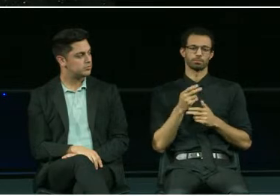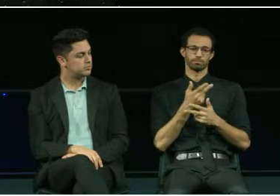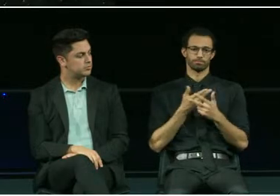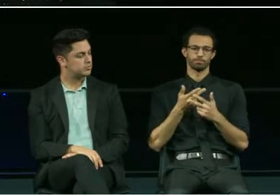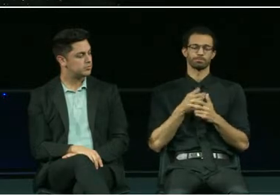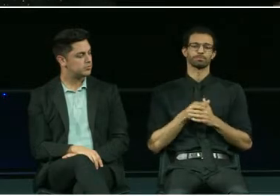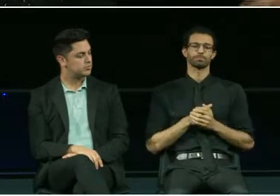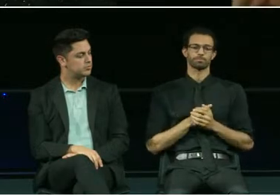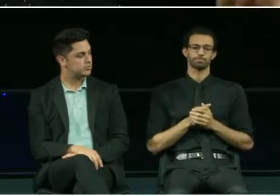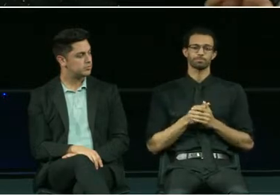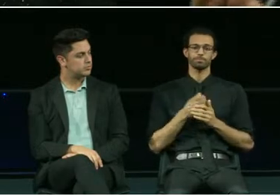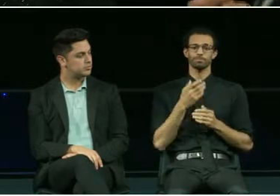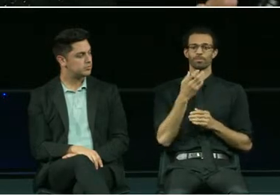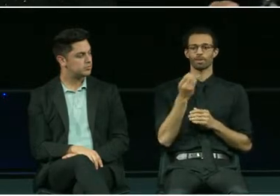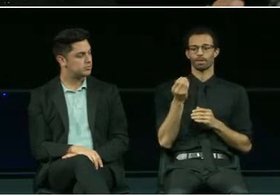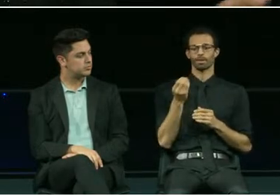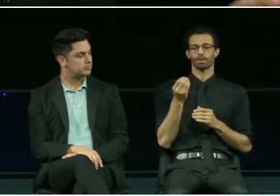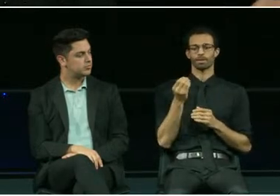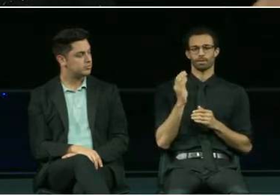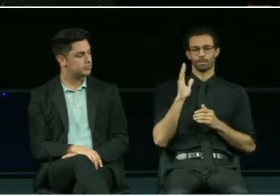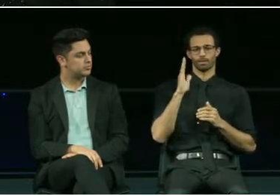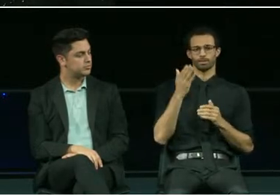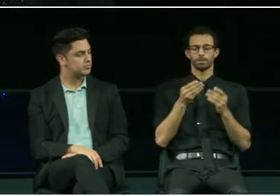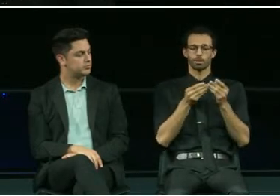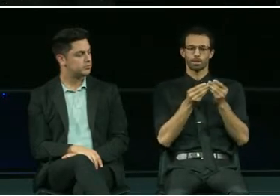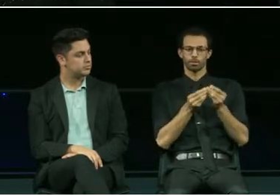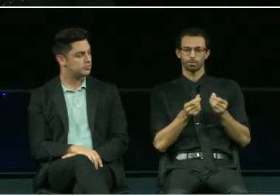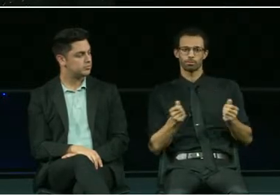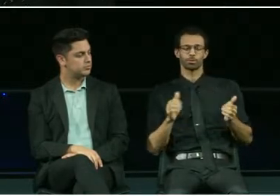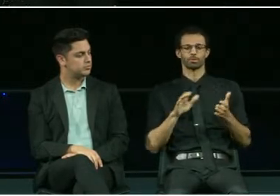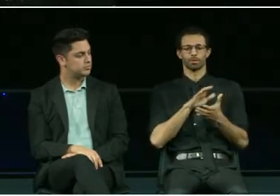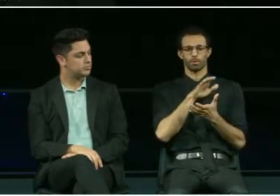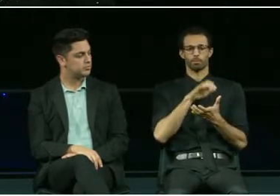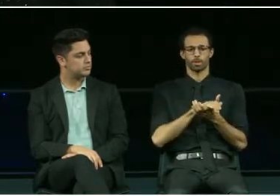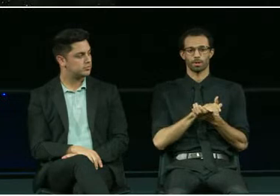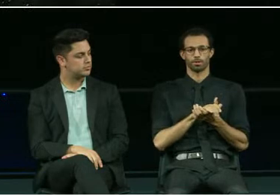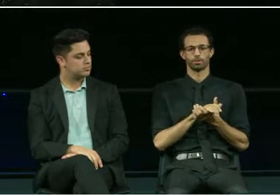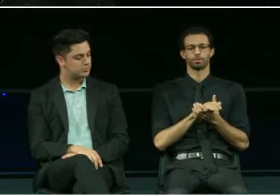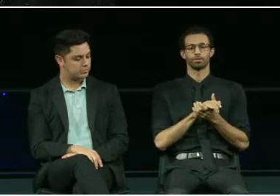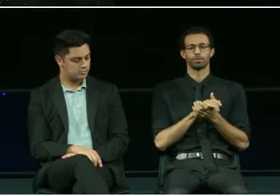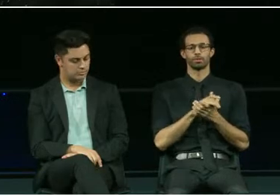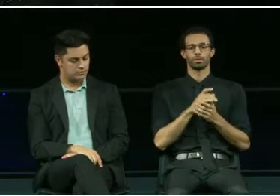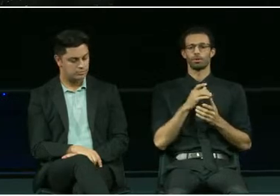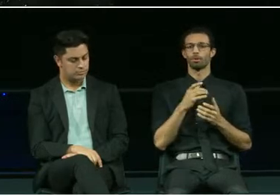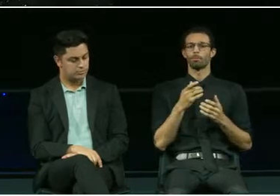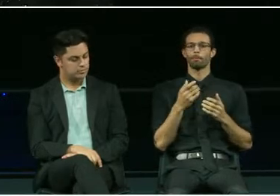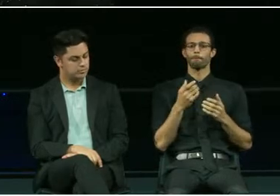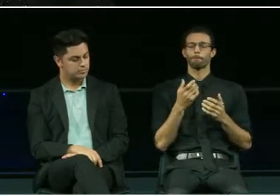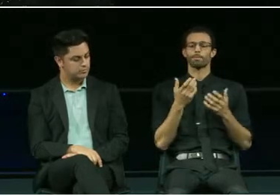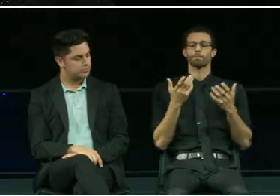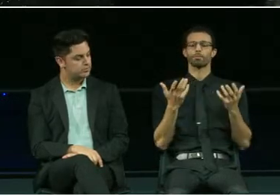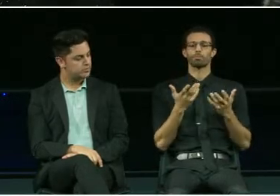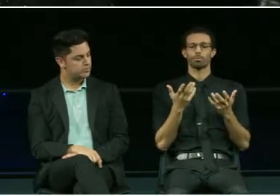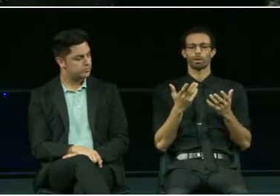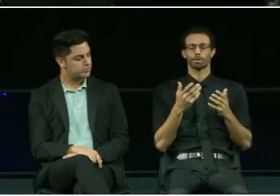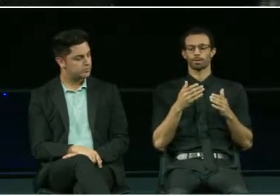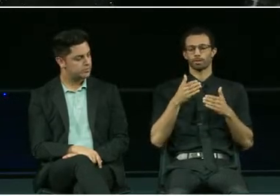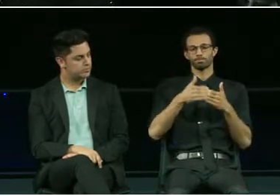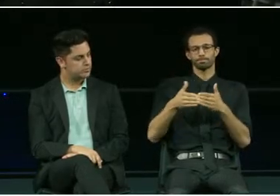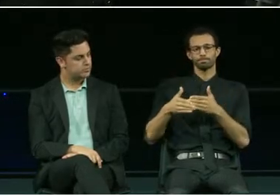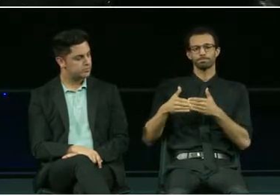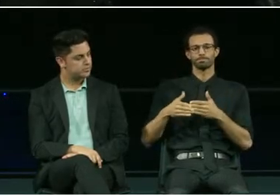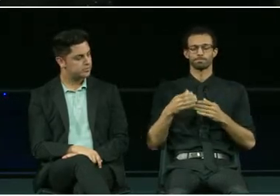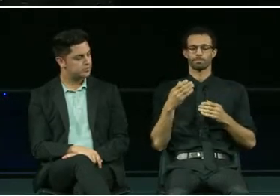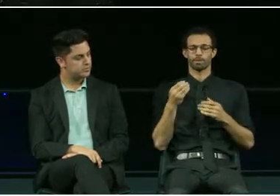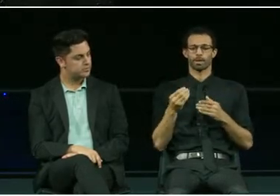of a dissolution of a marriage. You know, it was very important for us to start with, like, what's the fallout? What are the externalities of a